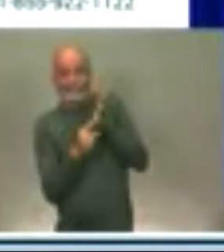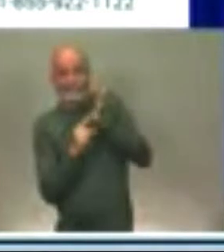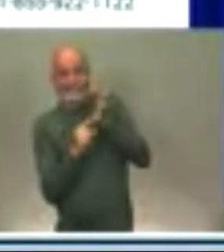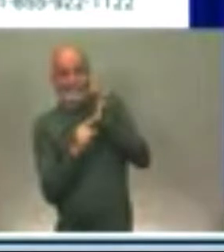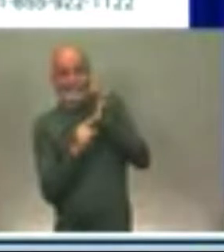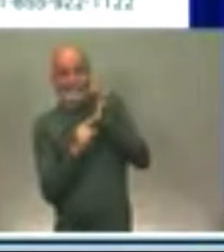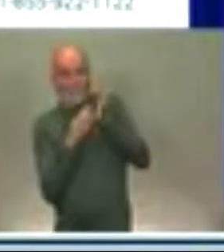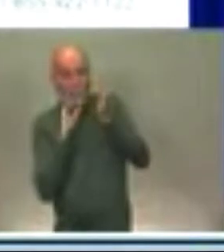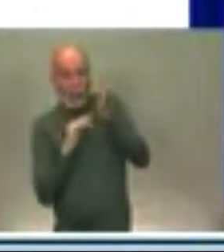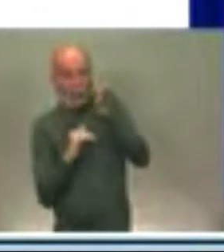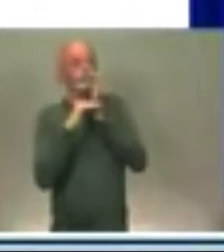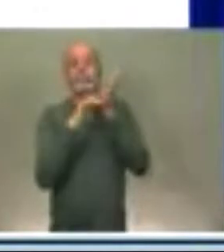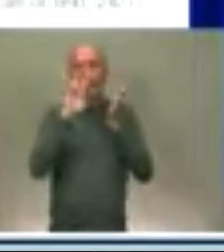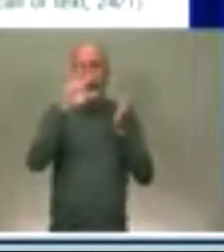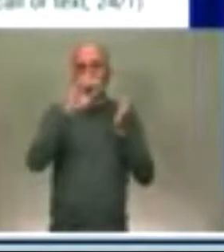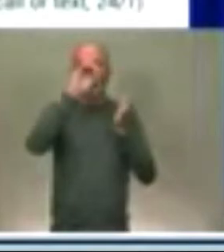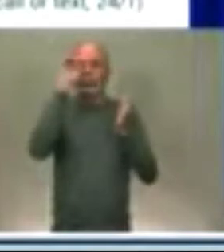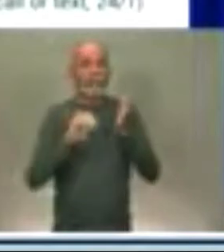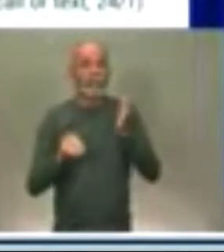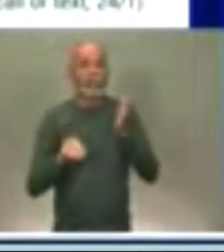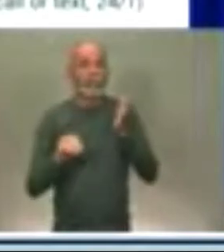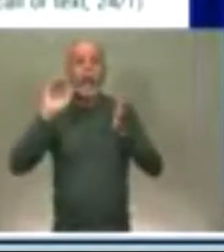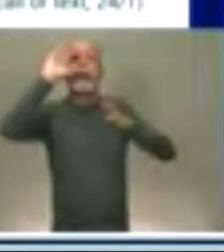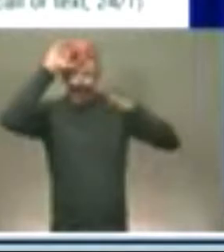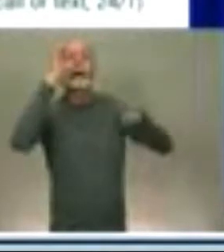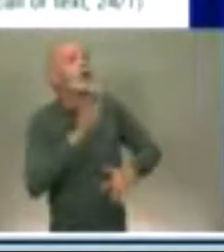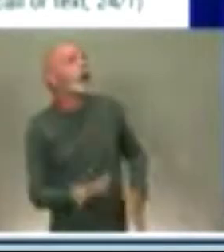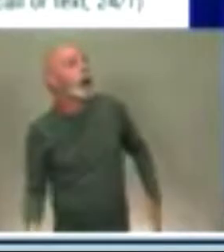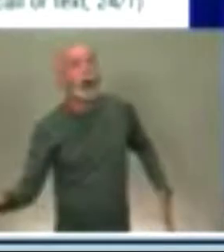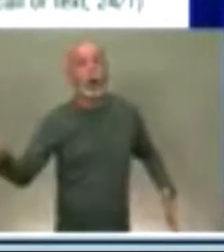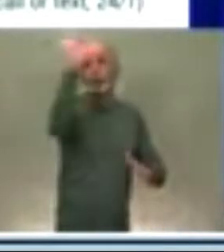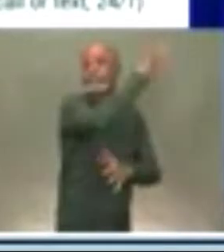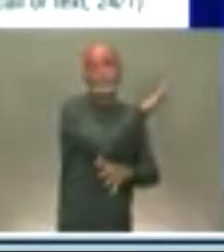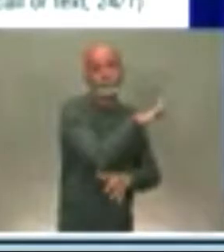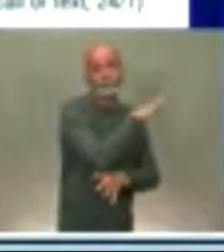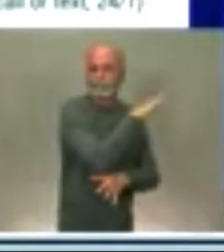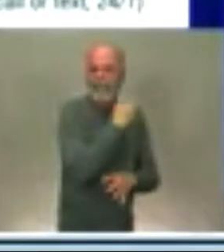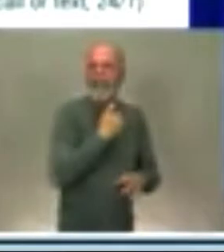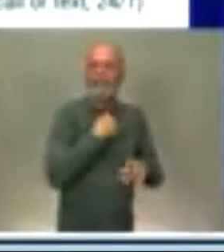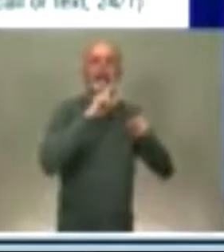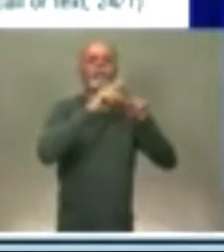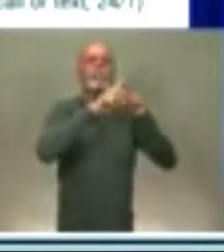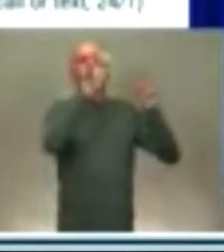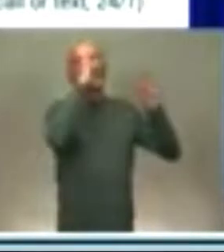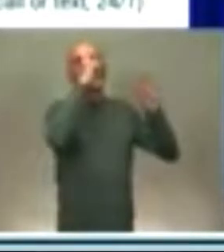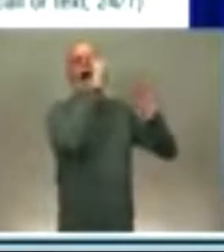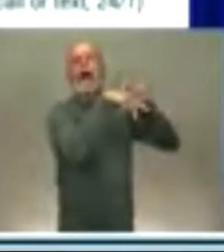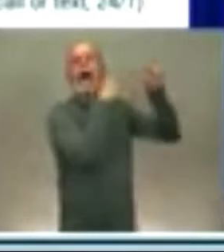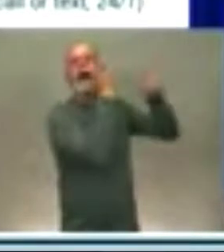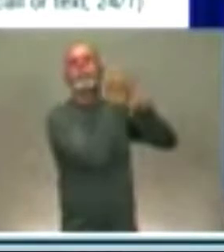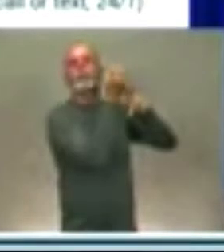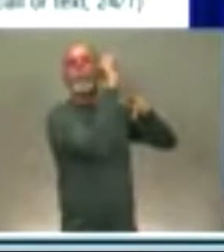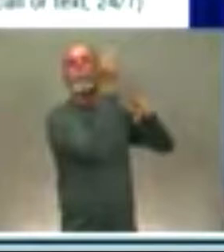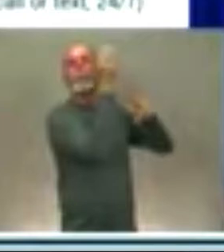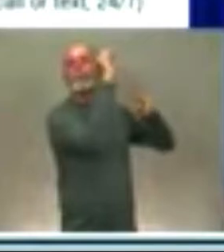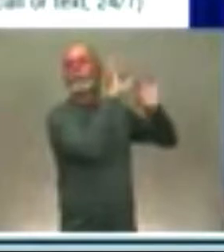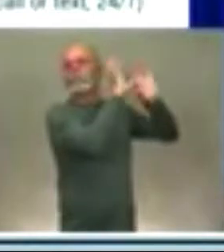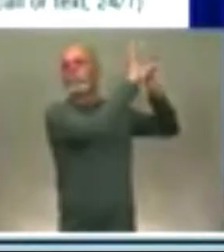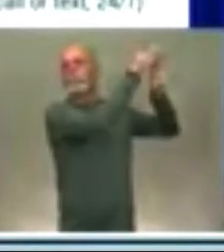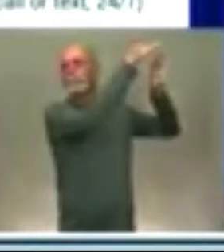That's you know, compared to other jurisdictions that are instituting other restrictions, different restrictions, they have different vaccination rates, they have